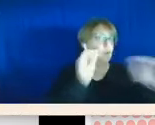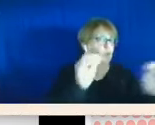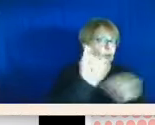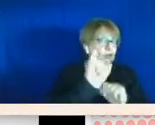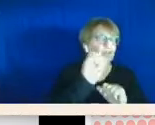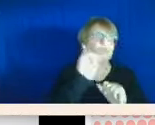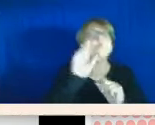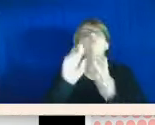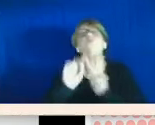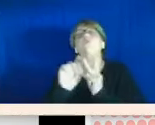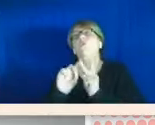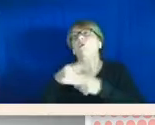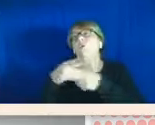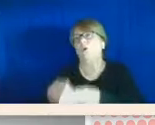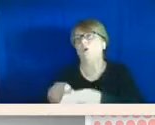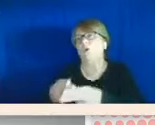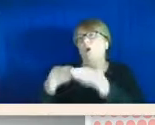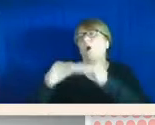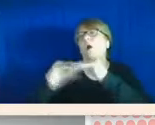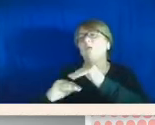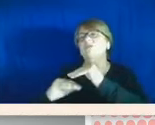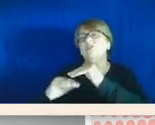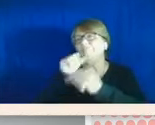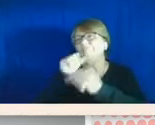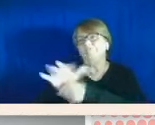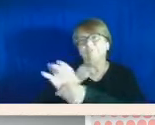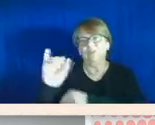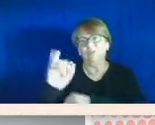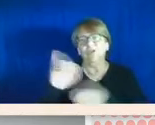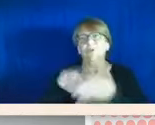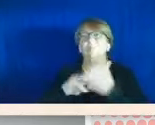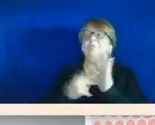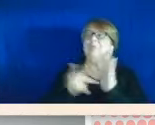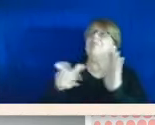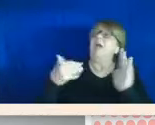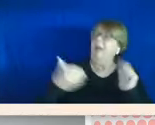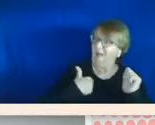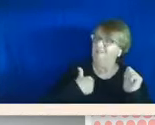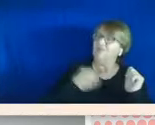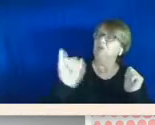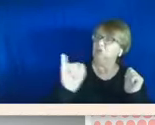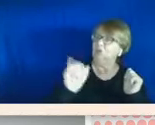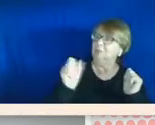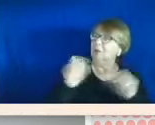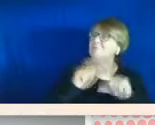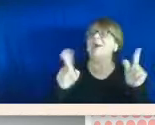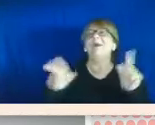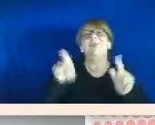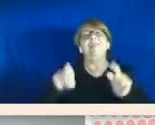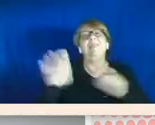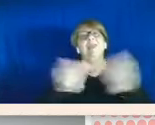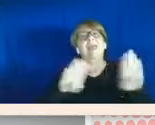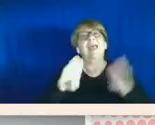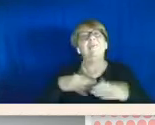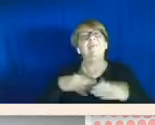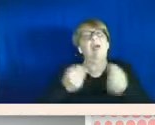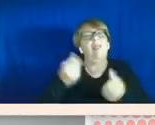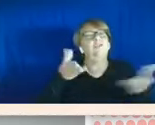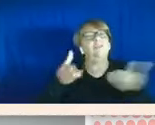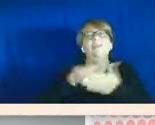called underinsured. And that means someone who actually has insurance, but they need some behavioral health services that their insurance